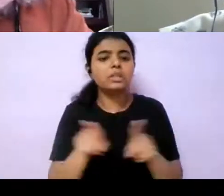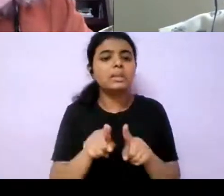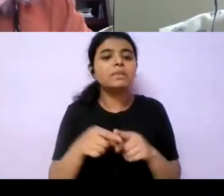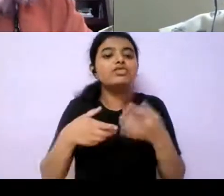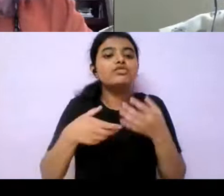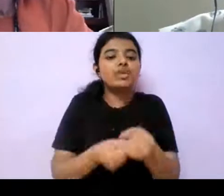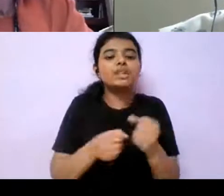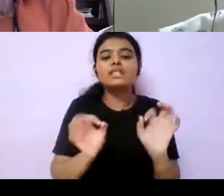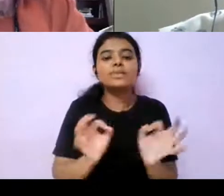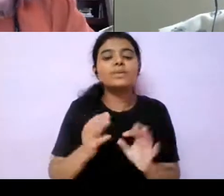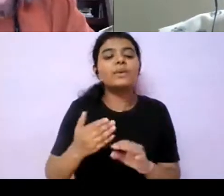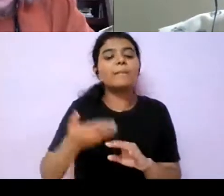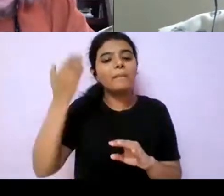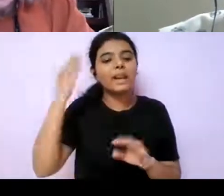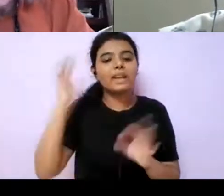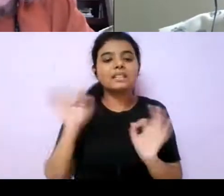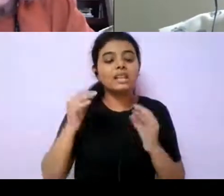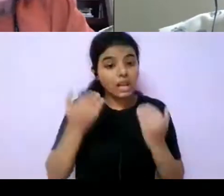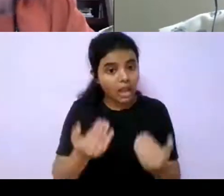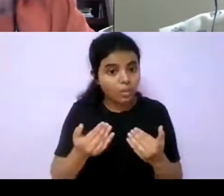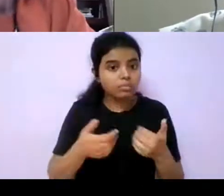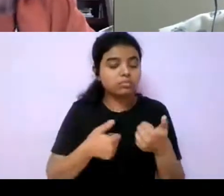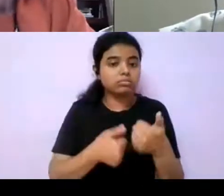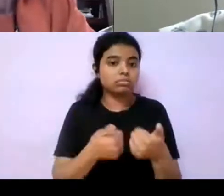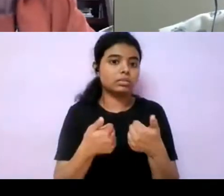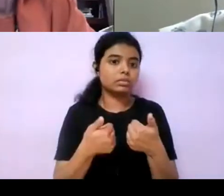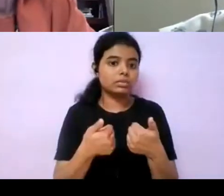wrong. Things can always go terribly wrong.